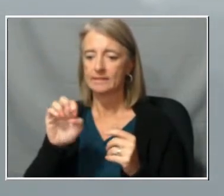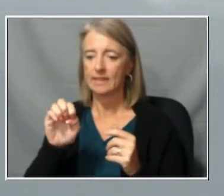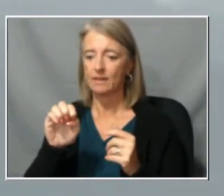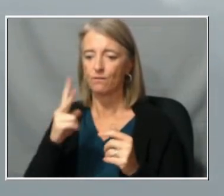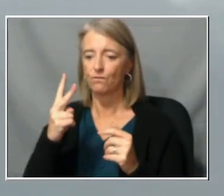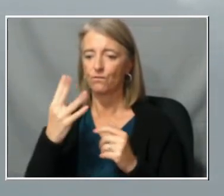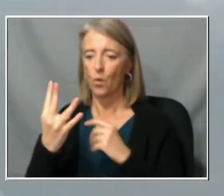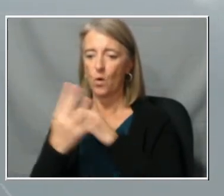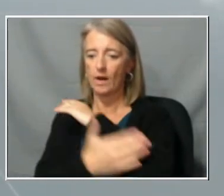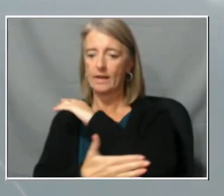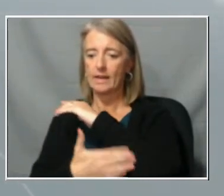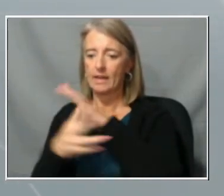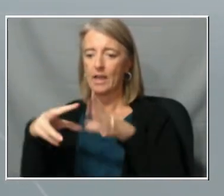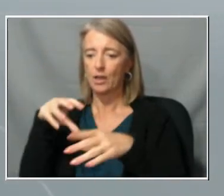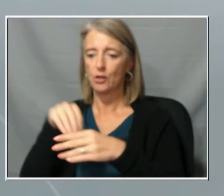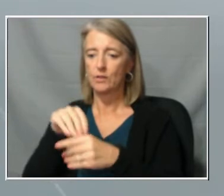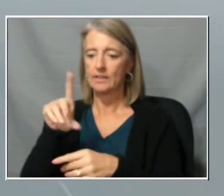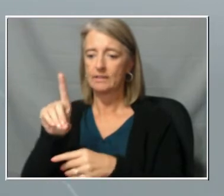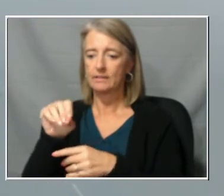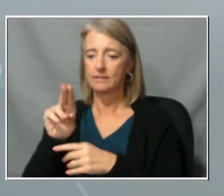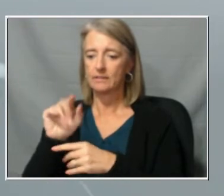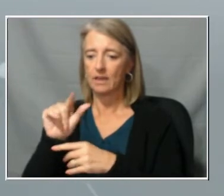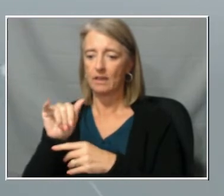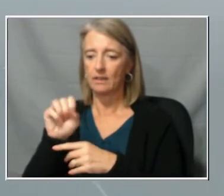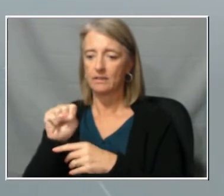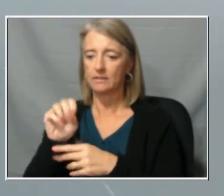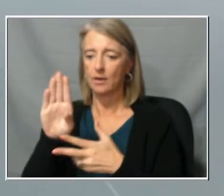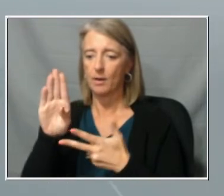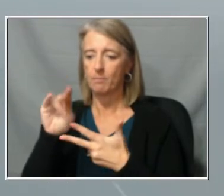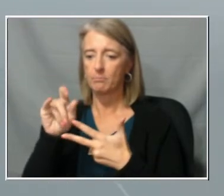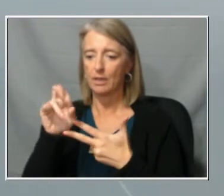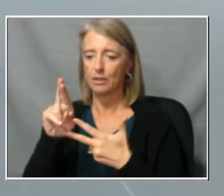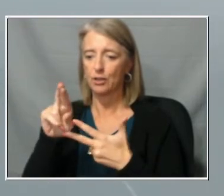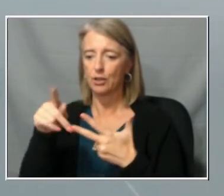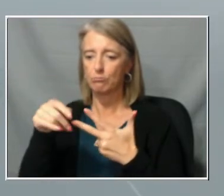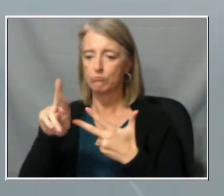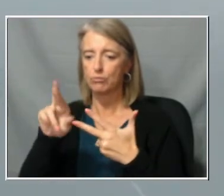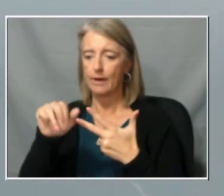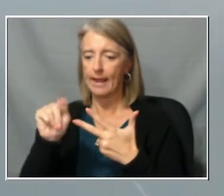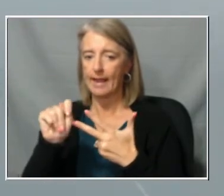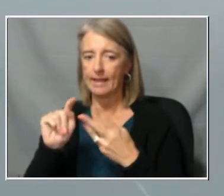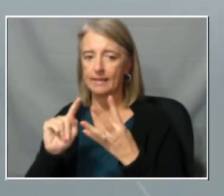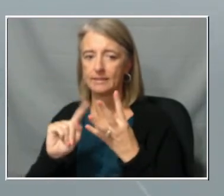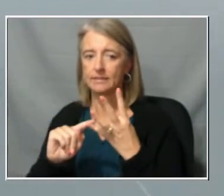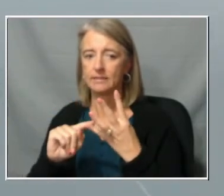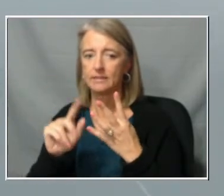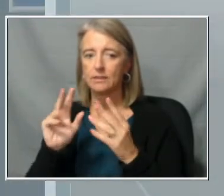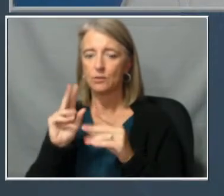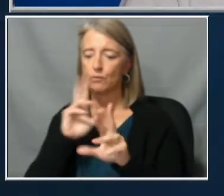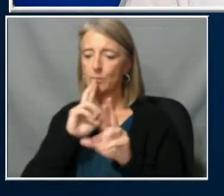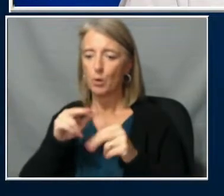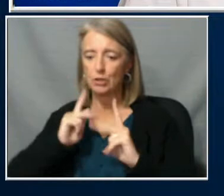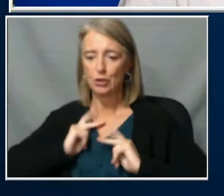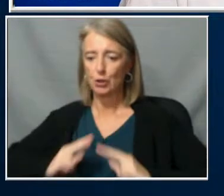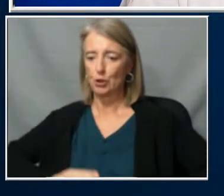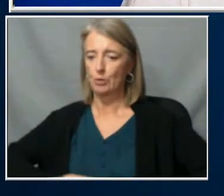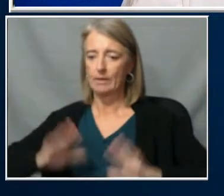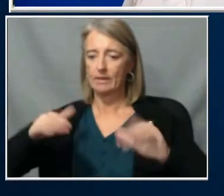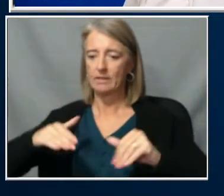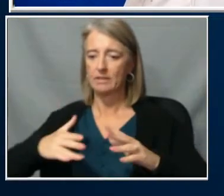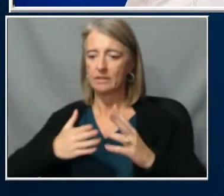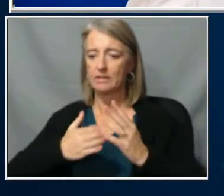including Douglas County, also Barber, Butler, and Pratt. Yeah. No reports in humans, but we know this is spread through